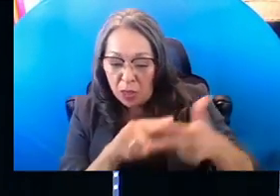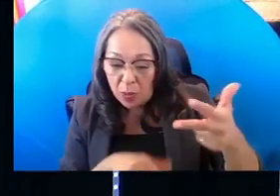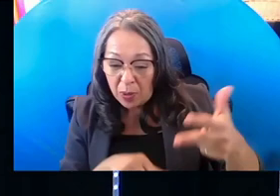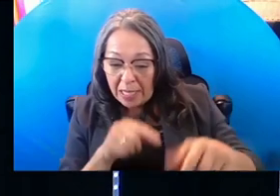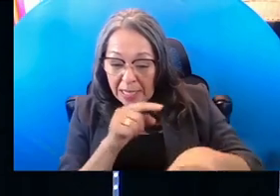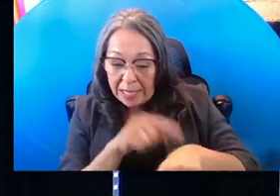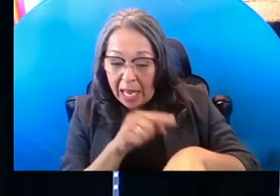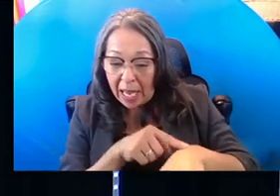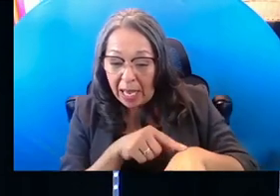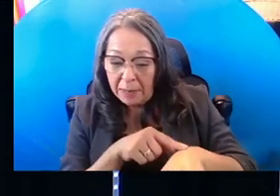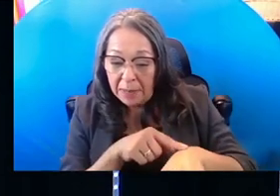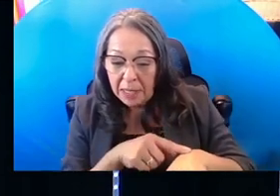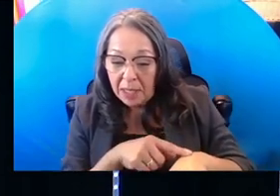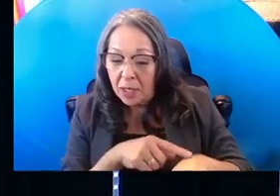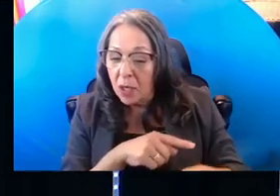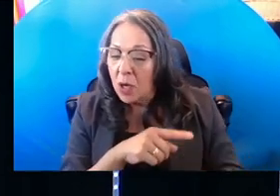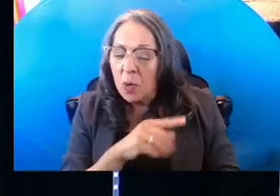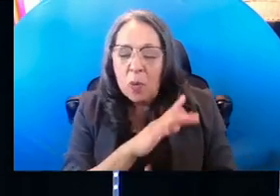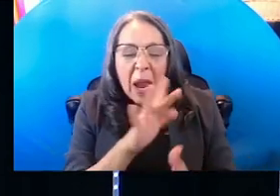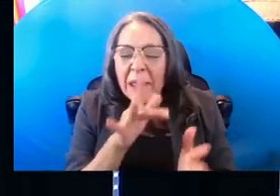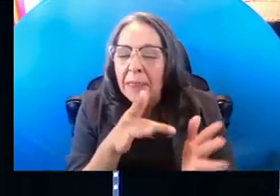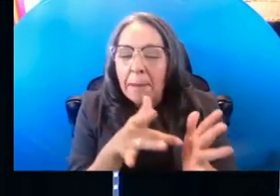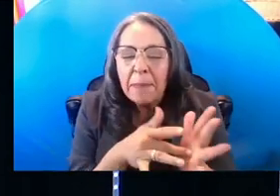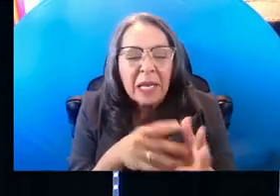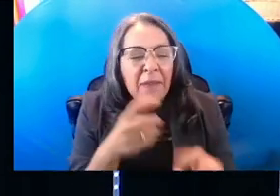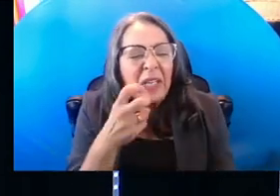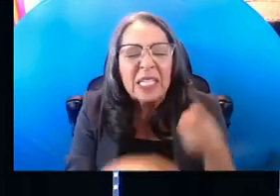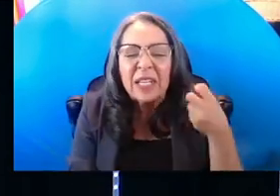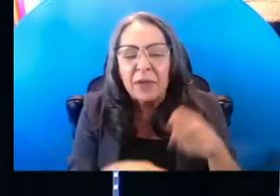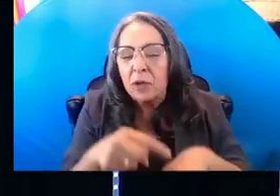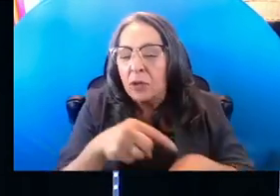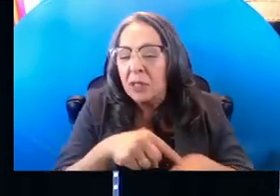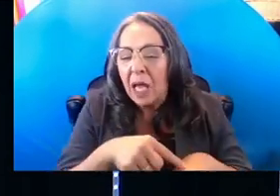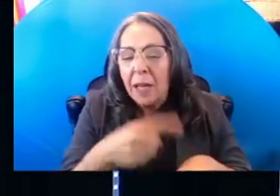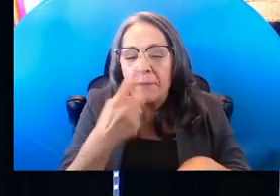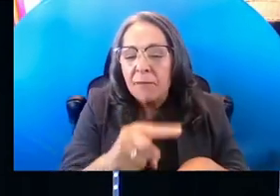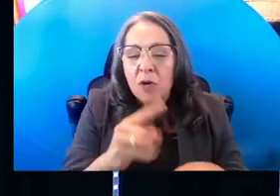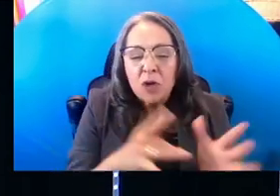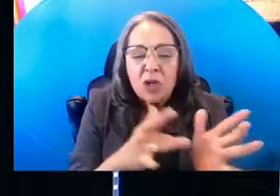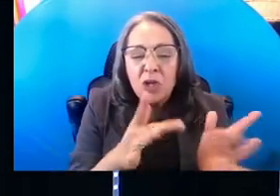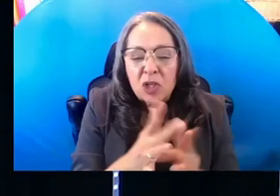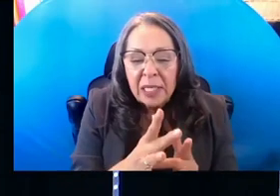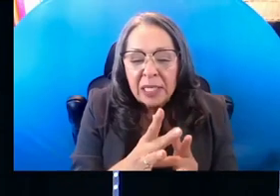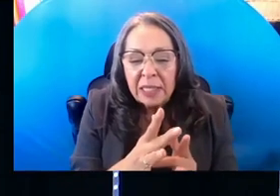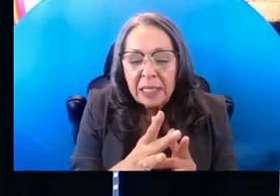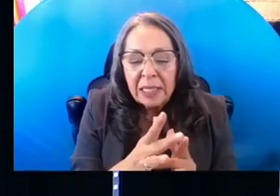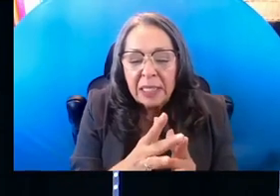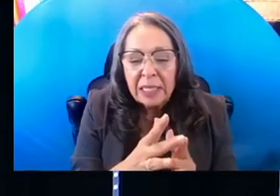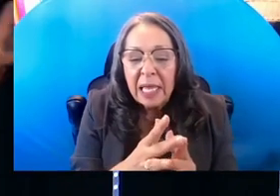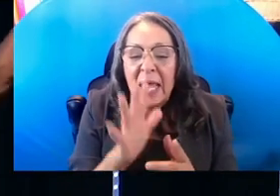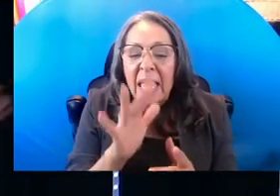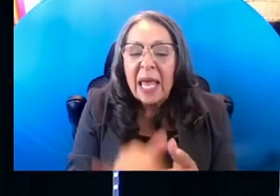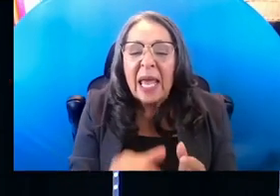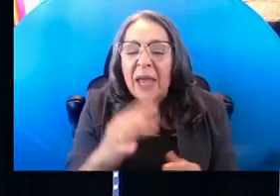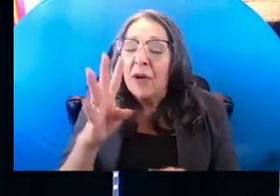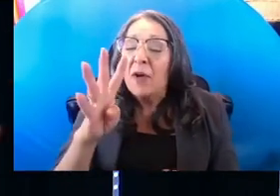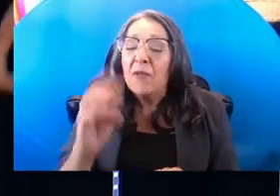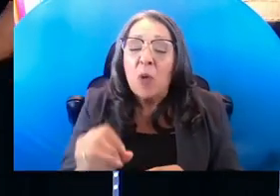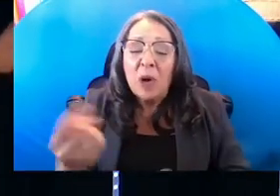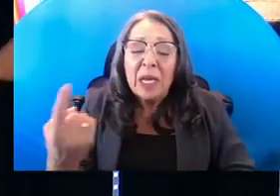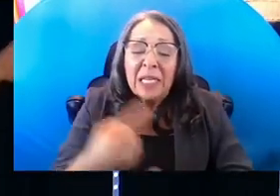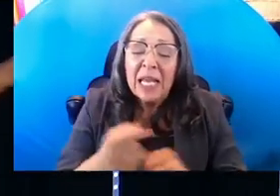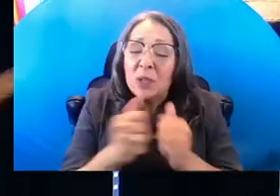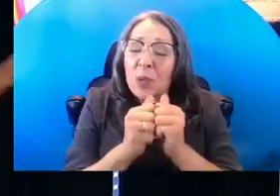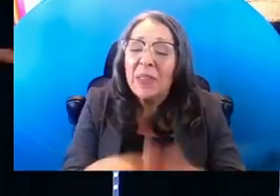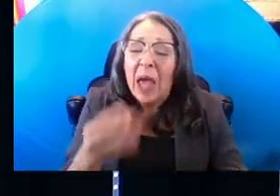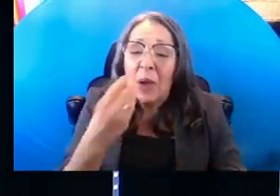really rough time for Jesus. Like, it's not that something bad has happened, but he is weak. Again, fully God. You're like, he's Jesus. He's like,